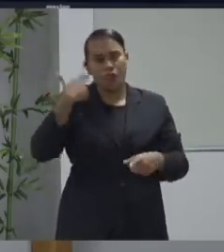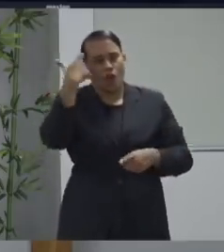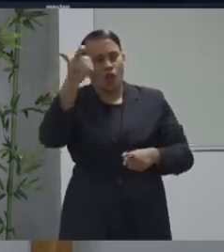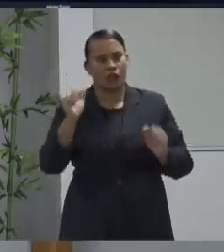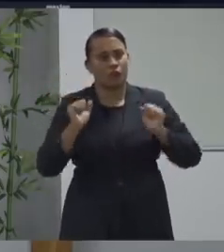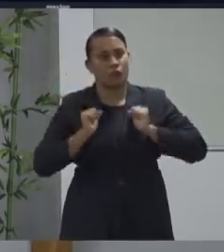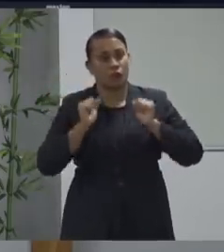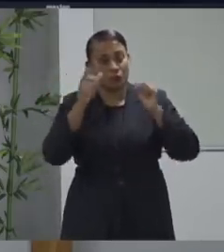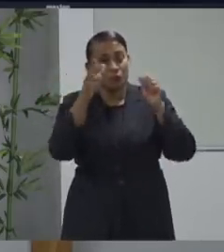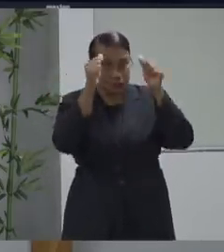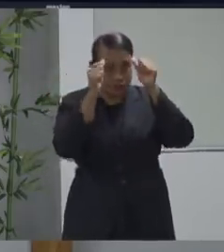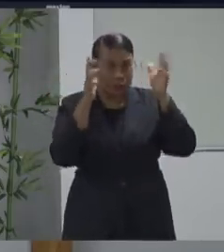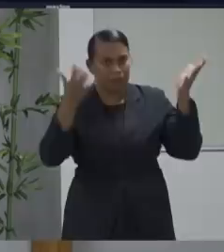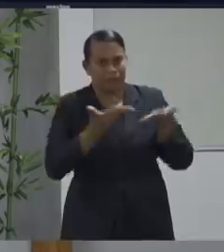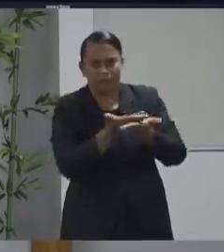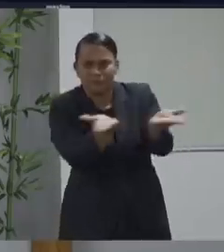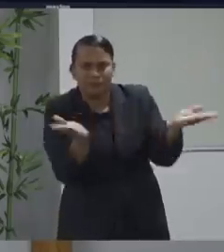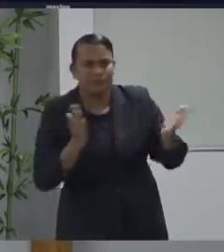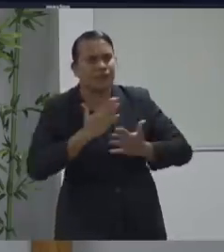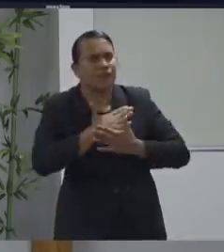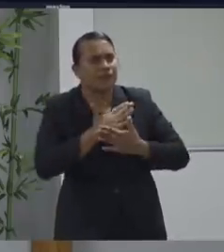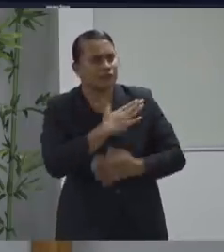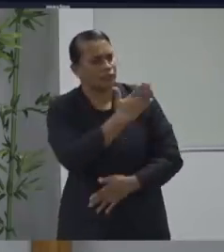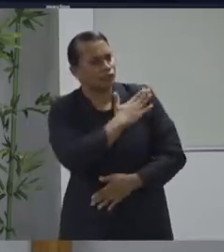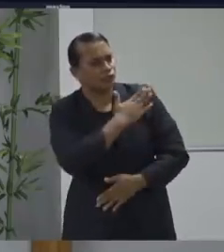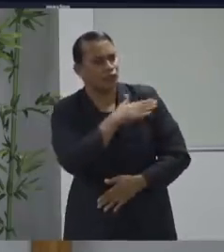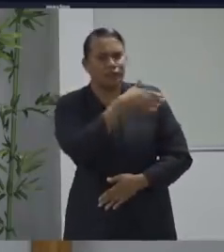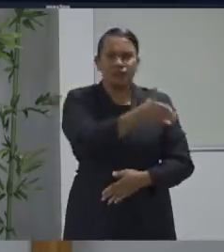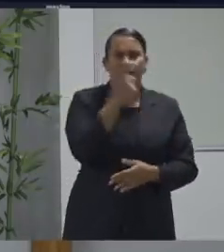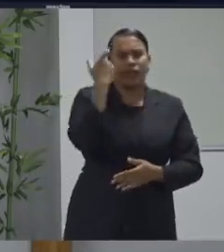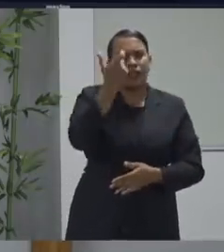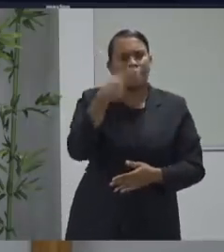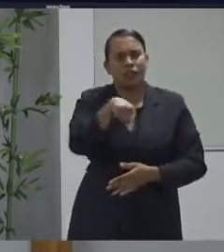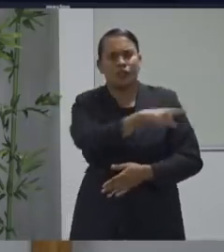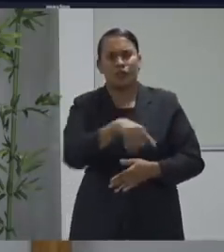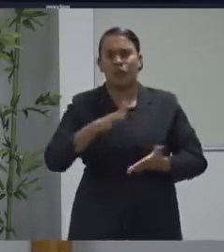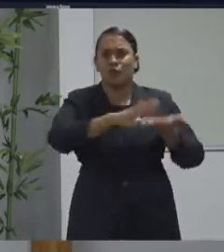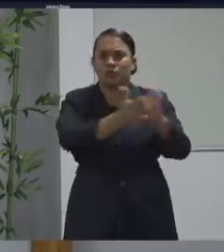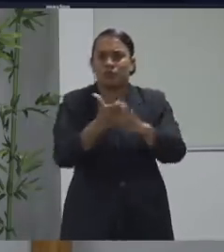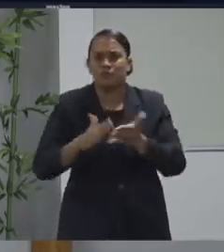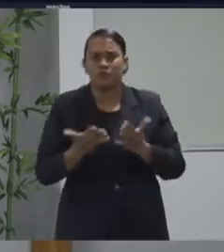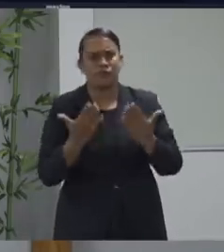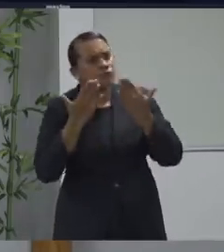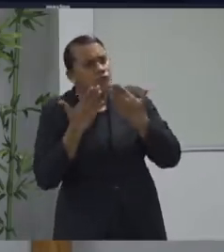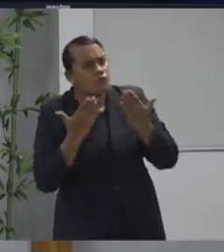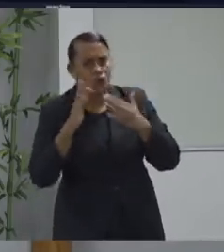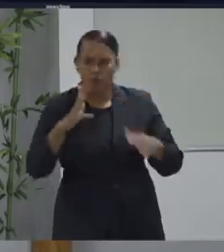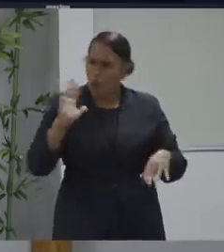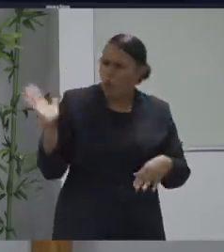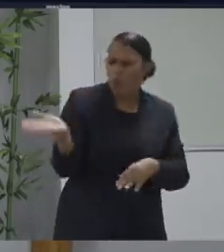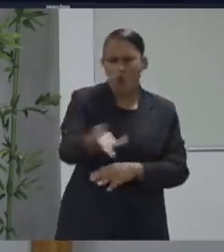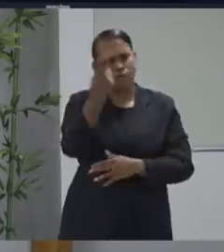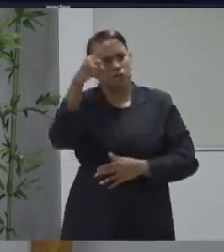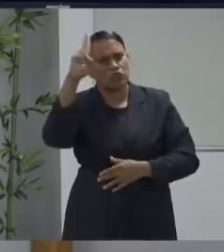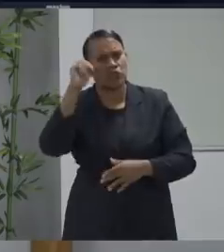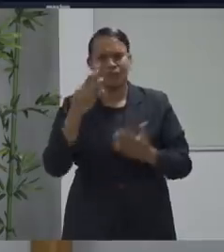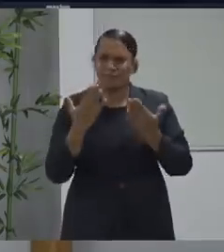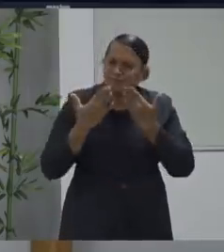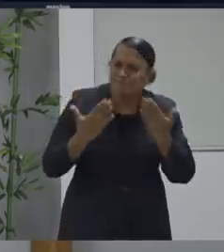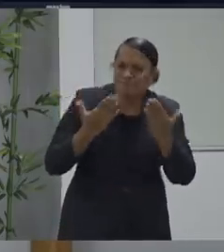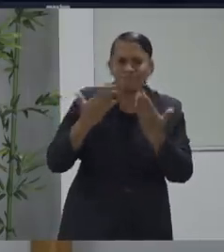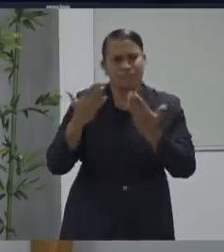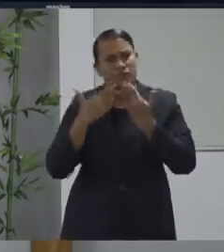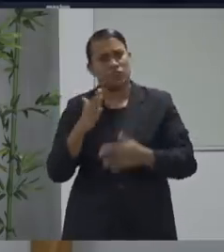Velamani, love and care for their community, and all Fijians owe them a debt of gratitude. From the bottom of my